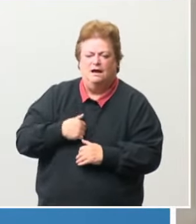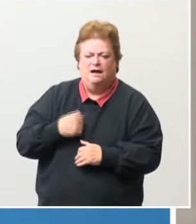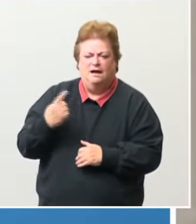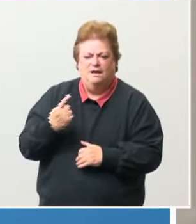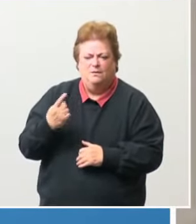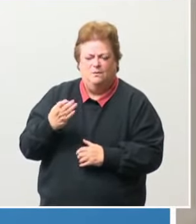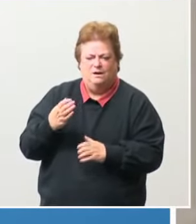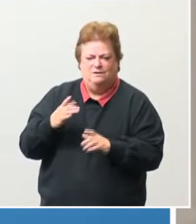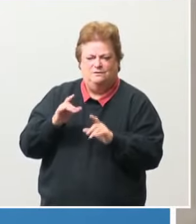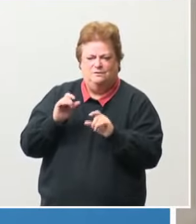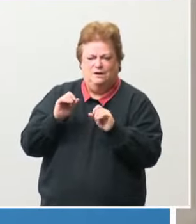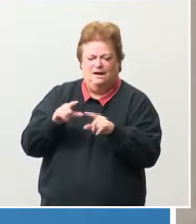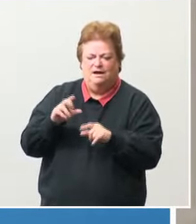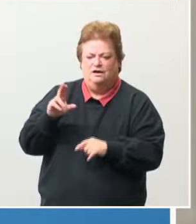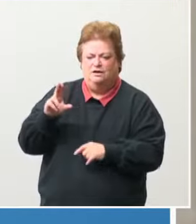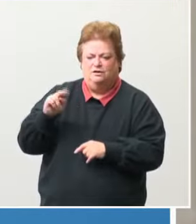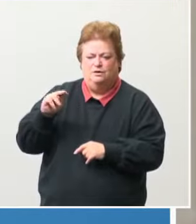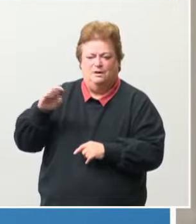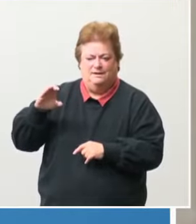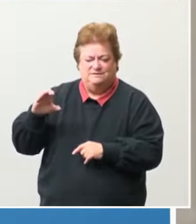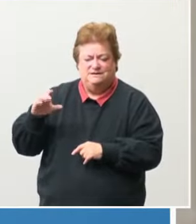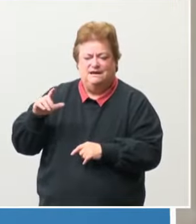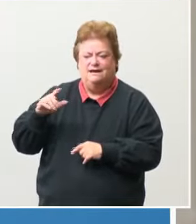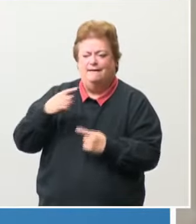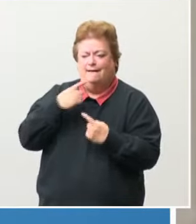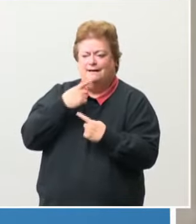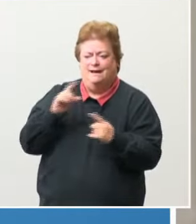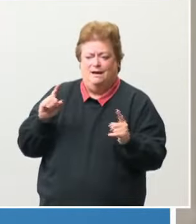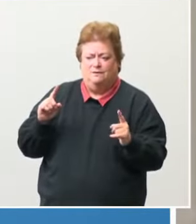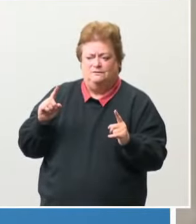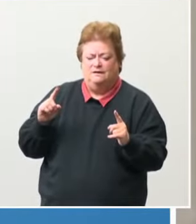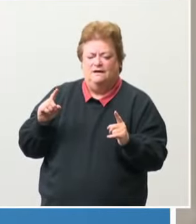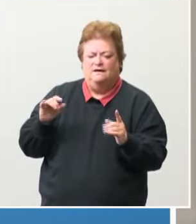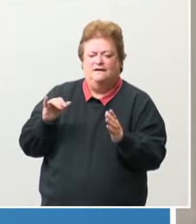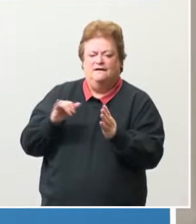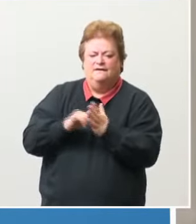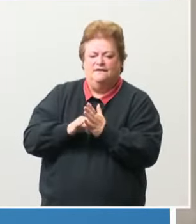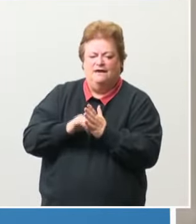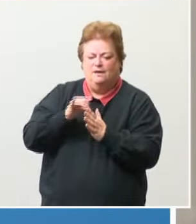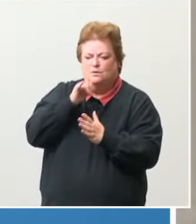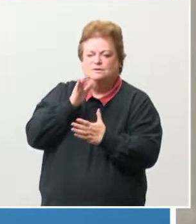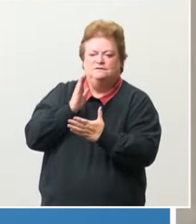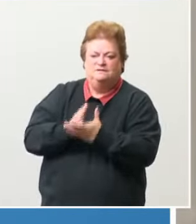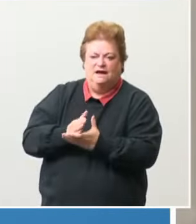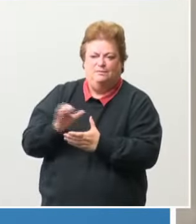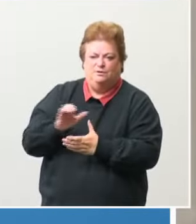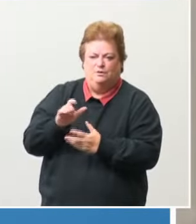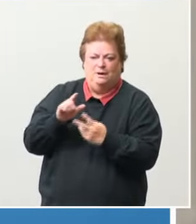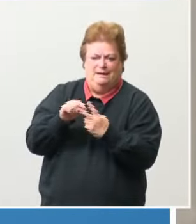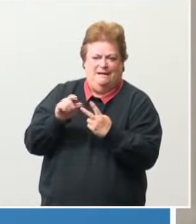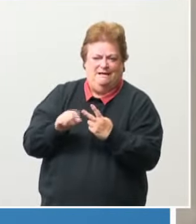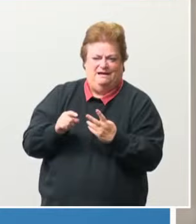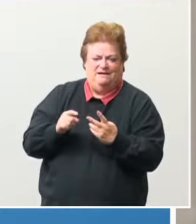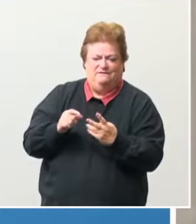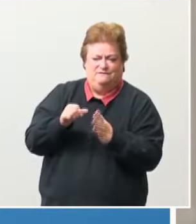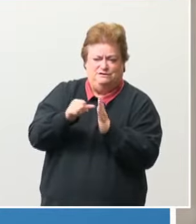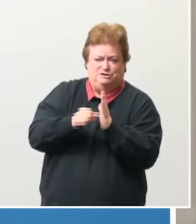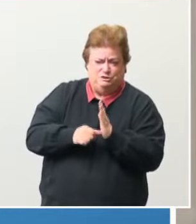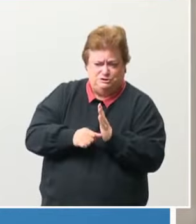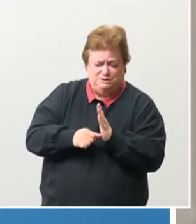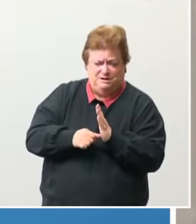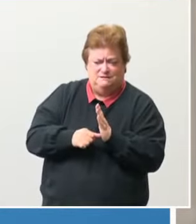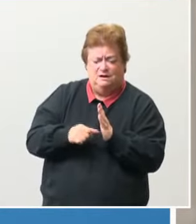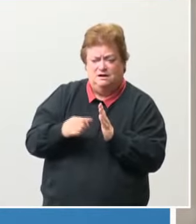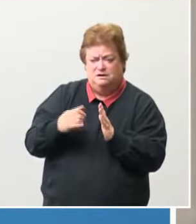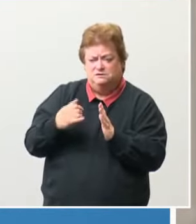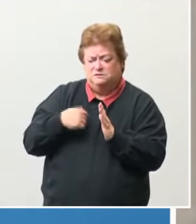to ask, UNMC today announced that they're going to stop doing some elective surgeries again. And so I just wondered if you guys are looking